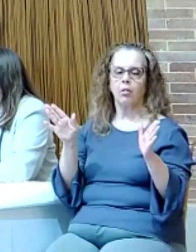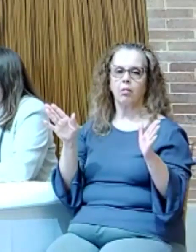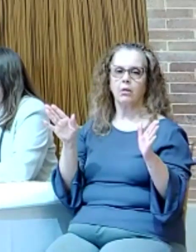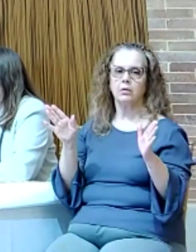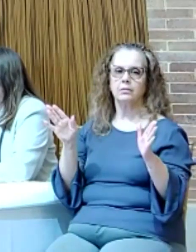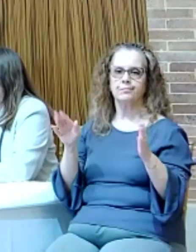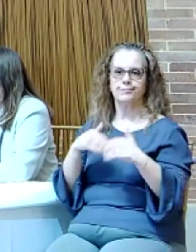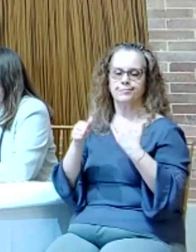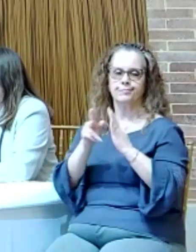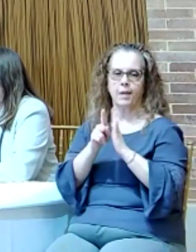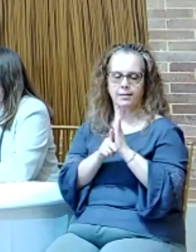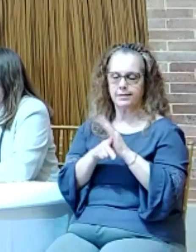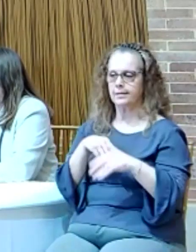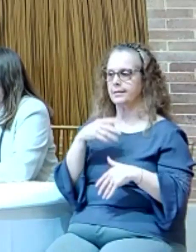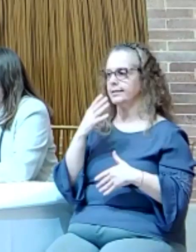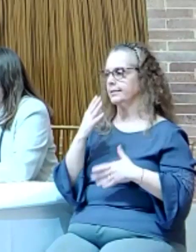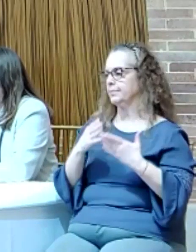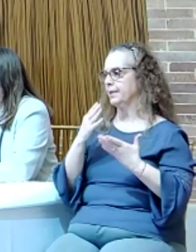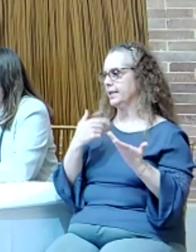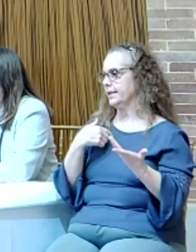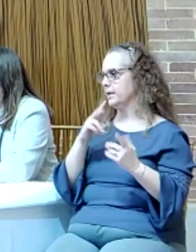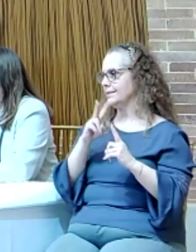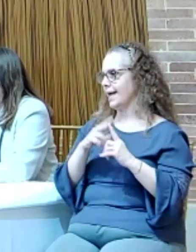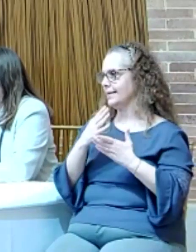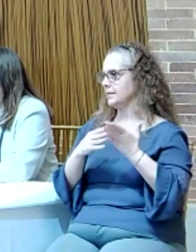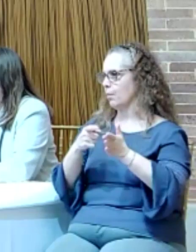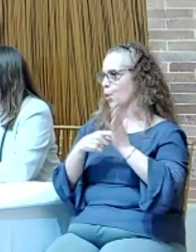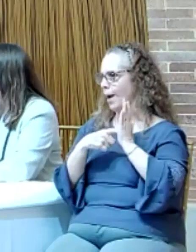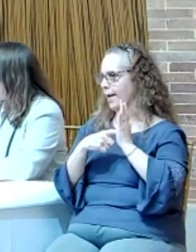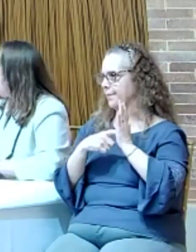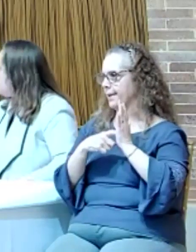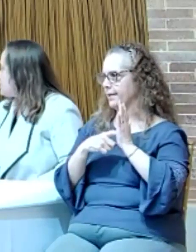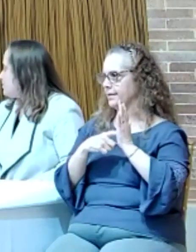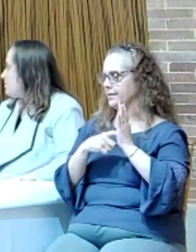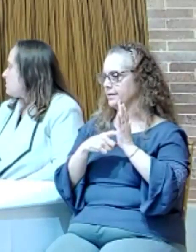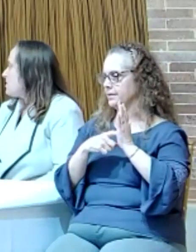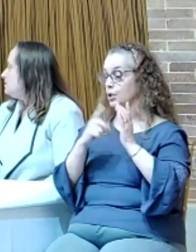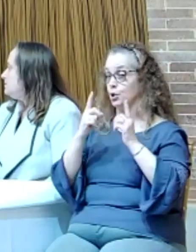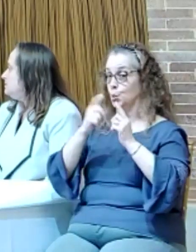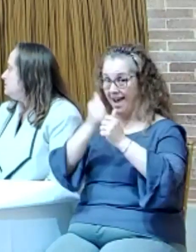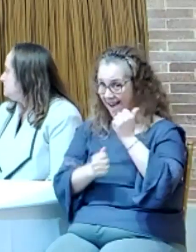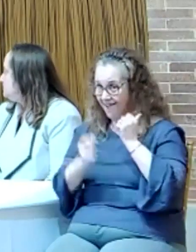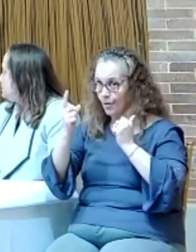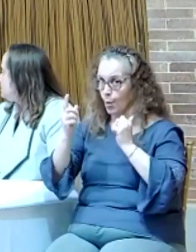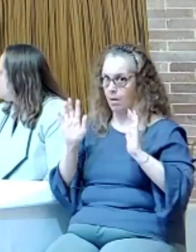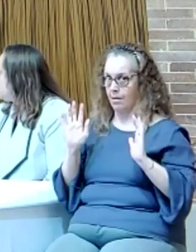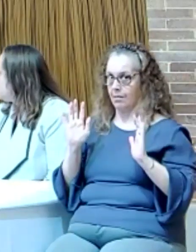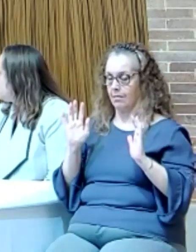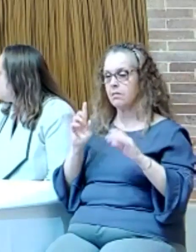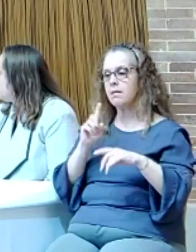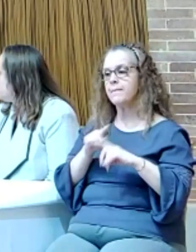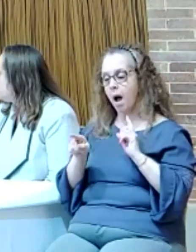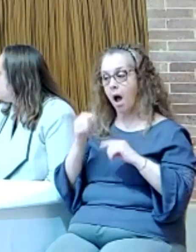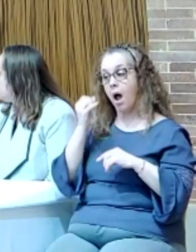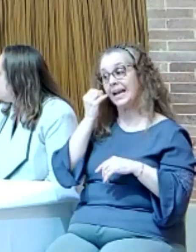you may be assigning certain requirements uh hopefully to everybody in terms of looking at these things but if in practice it's